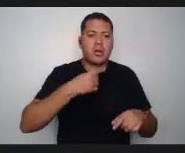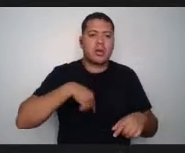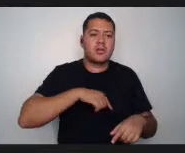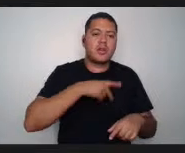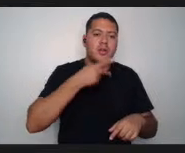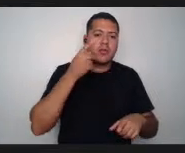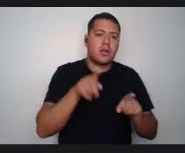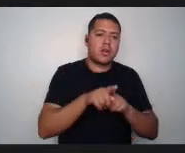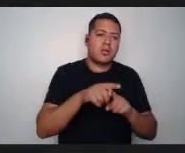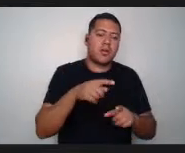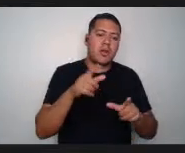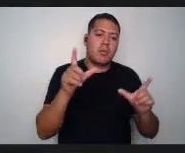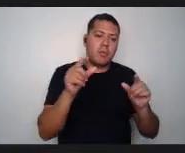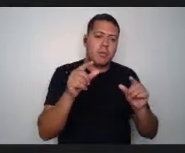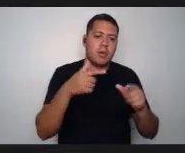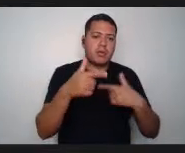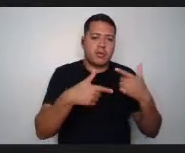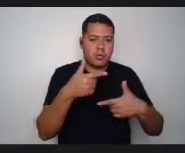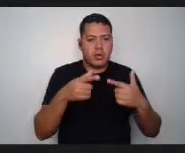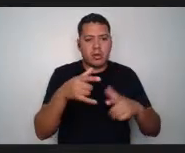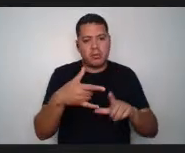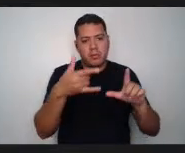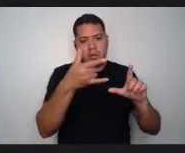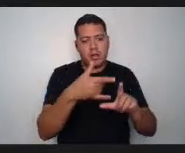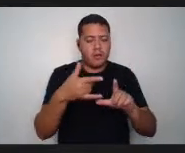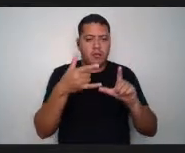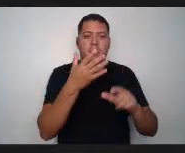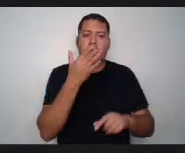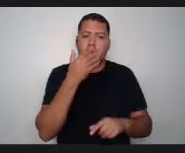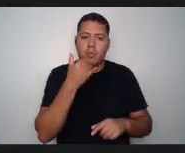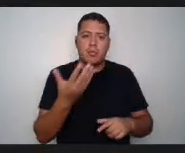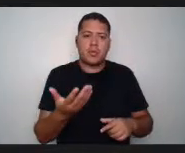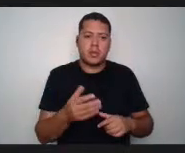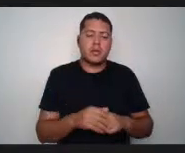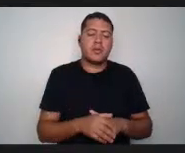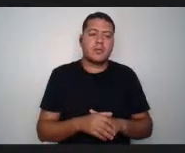and what we call micro work, which are these